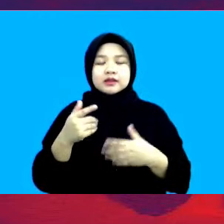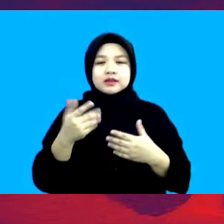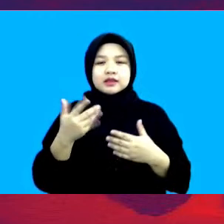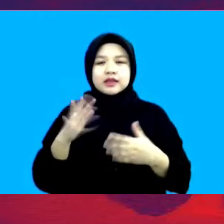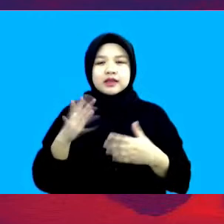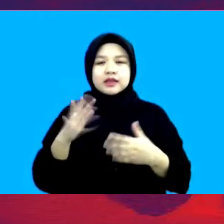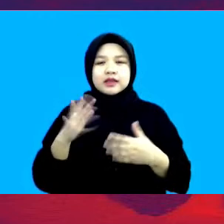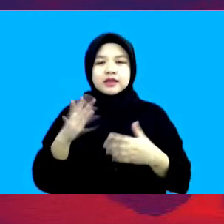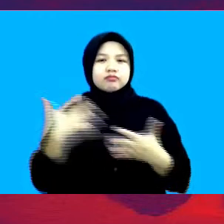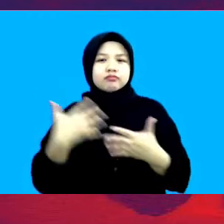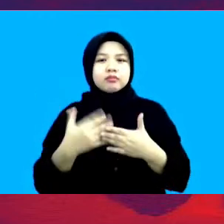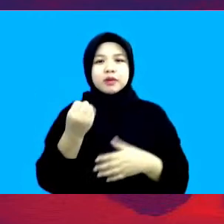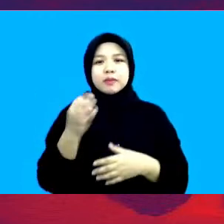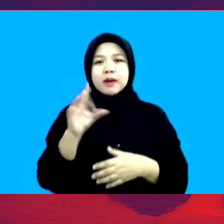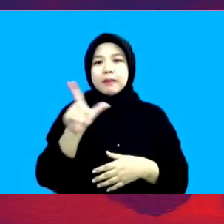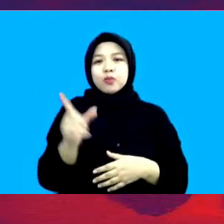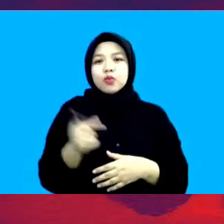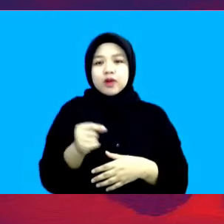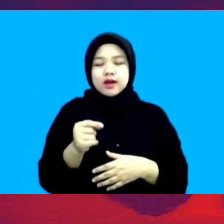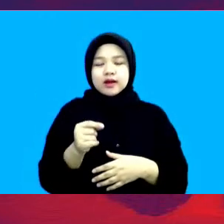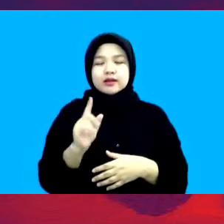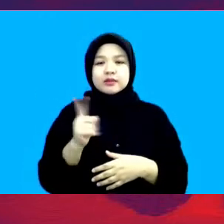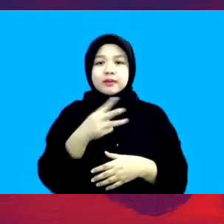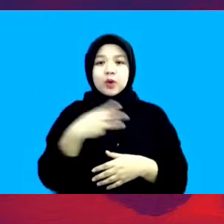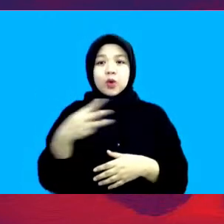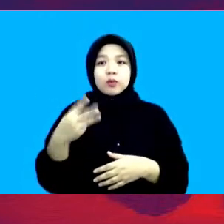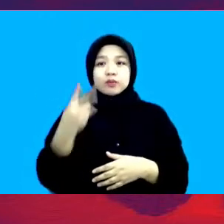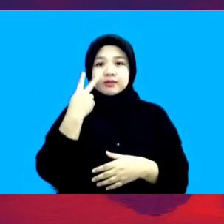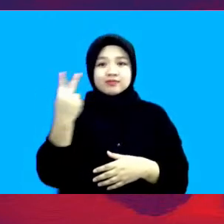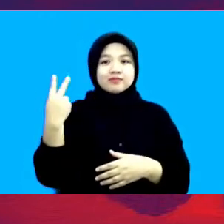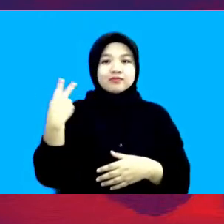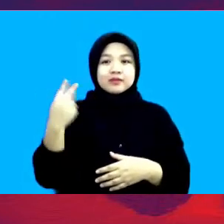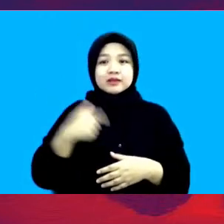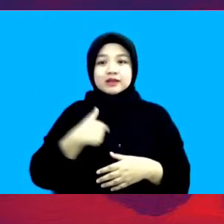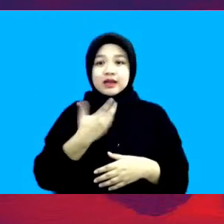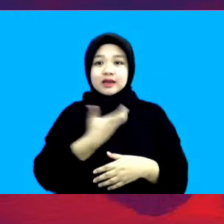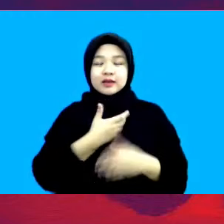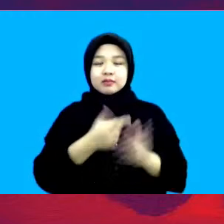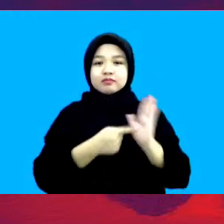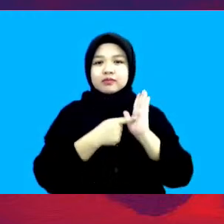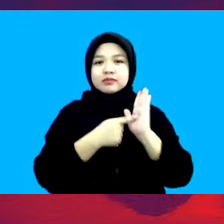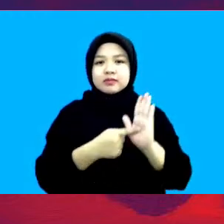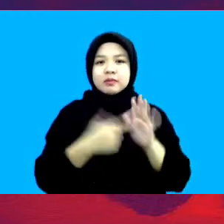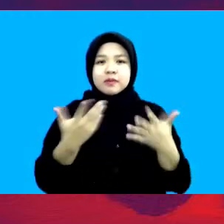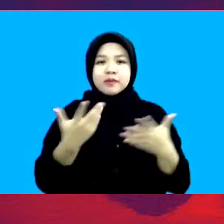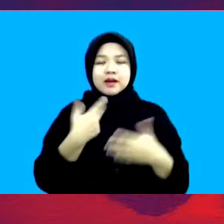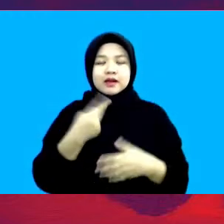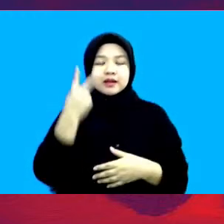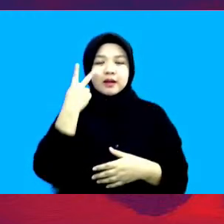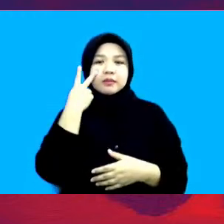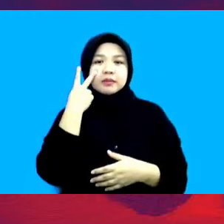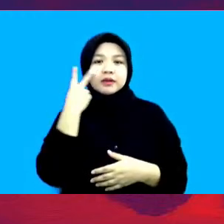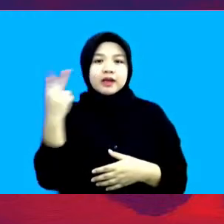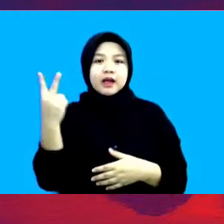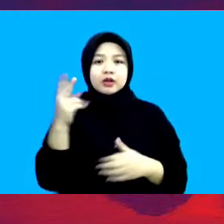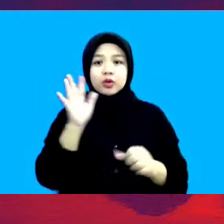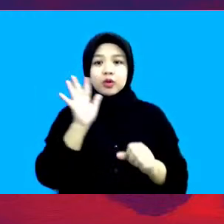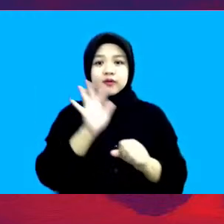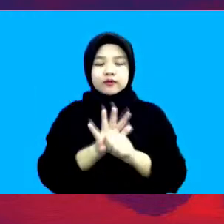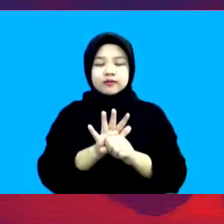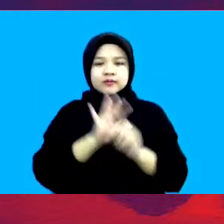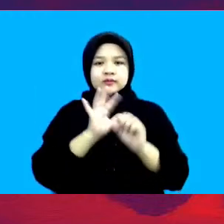months of economy. I would like just to give you how we see this COVID pandemic.